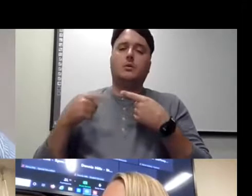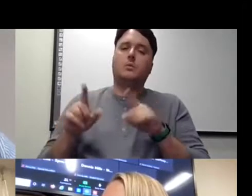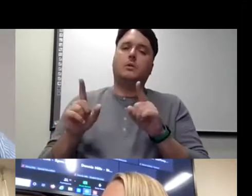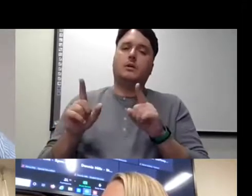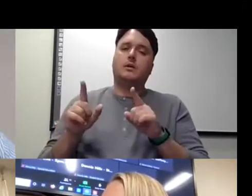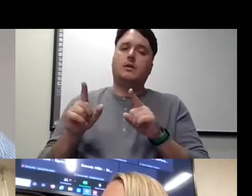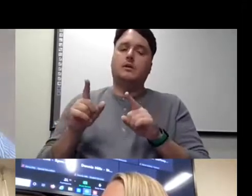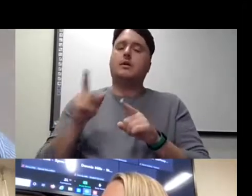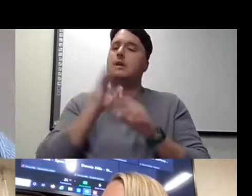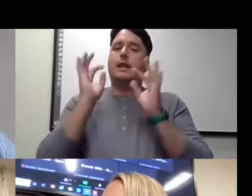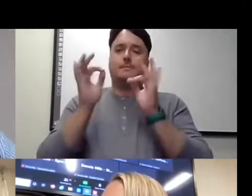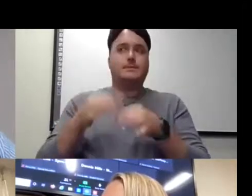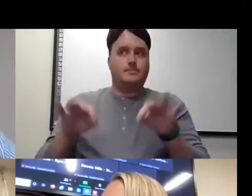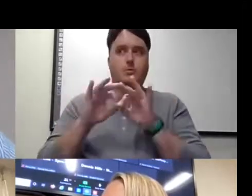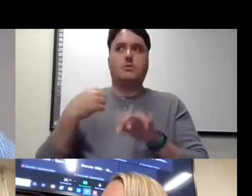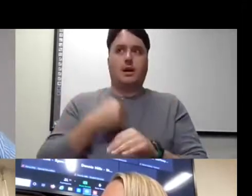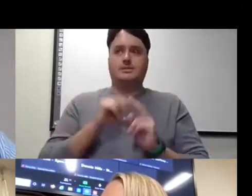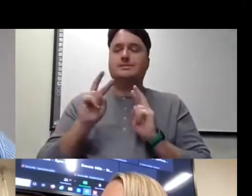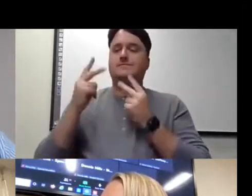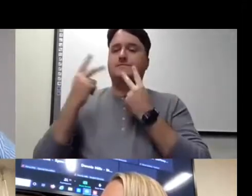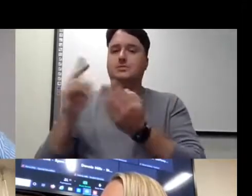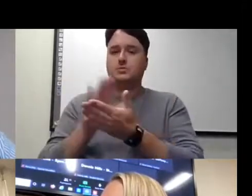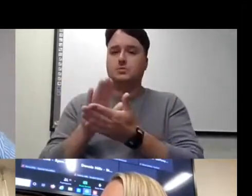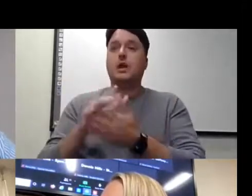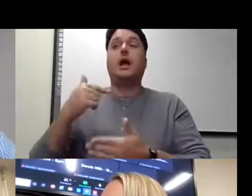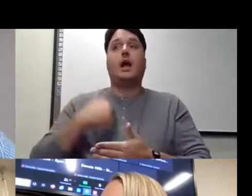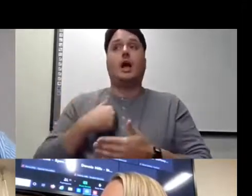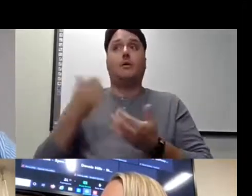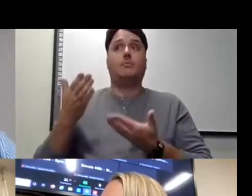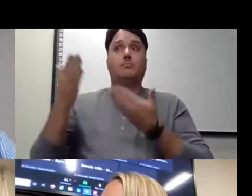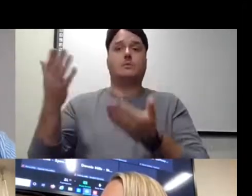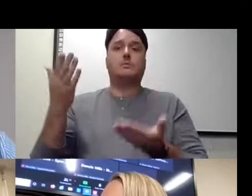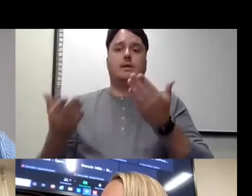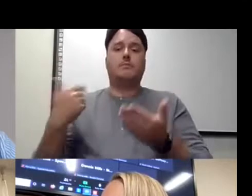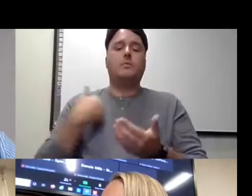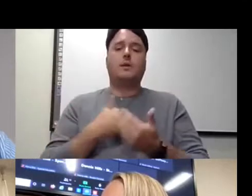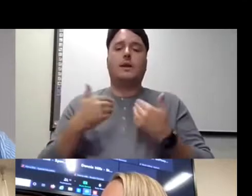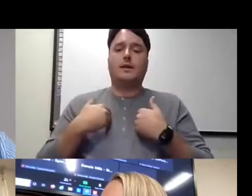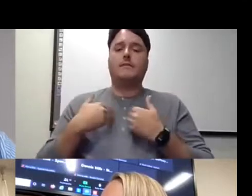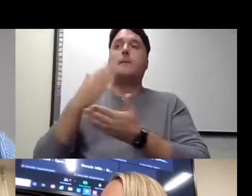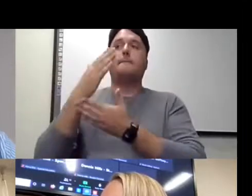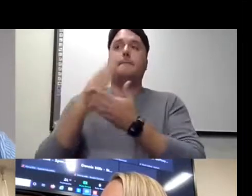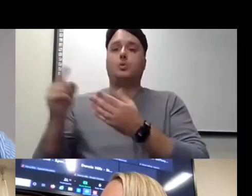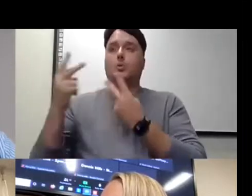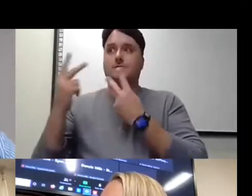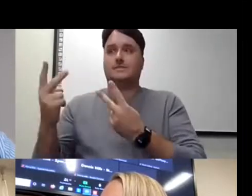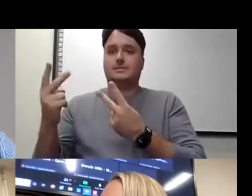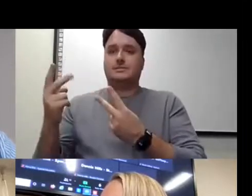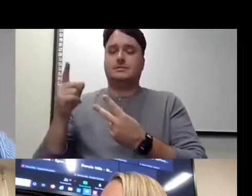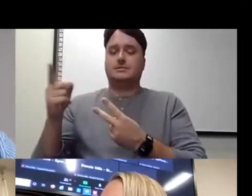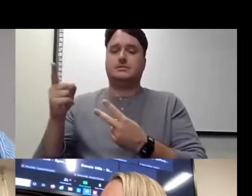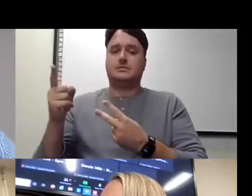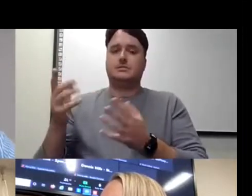it's absolutely important for us to visit schools, I would like to propose that maybe we have part of those visits be